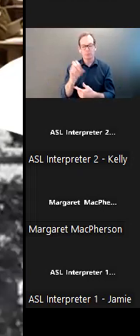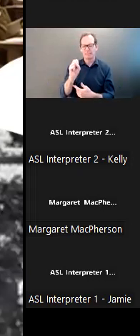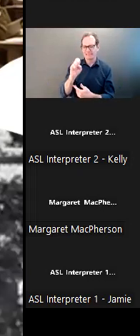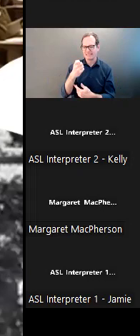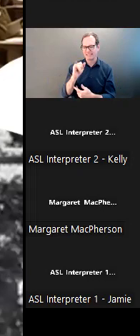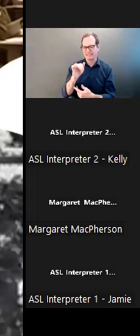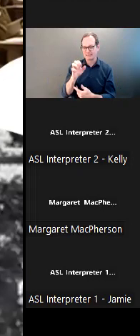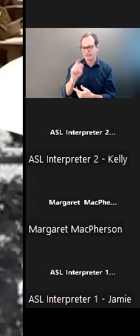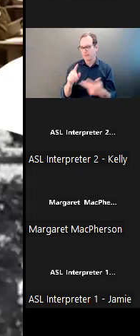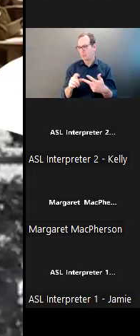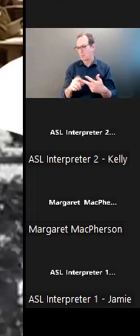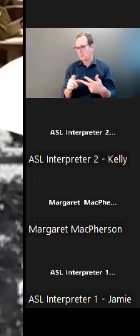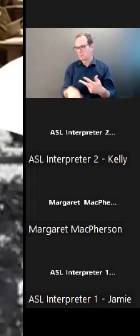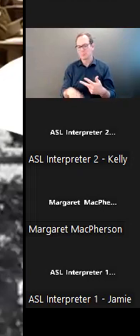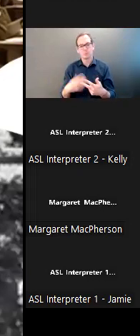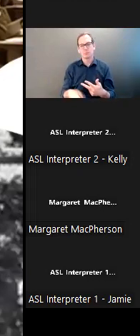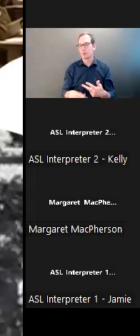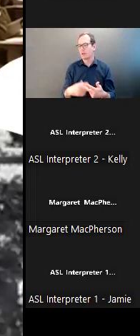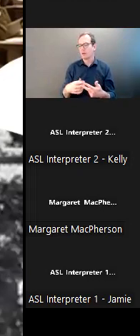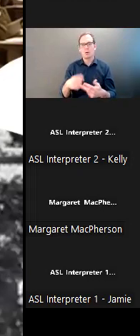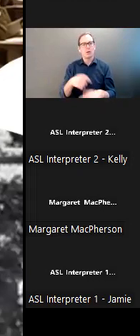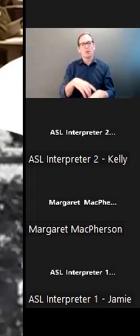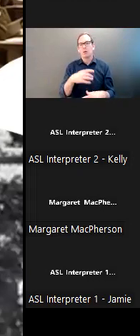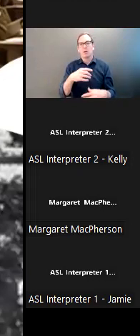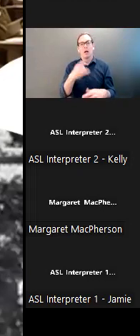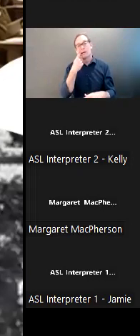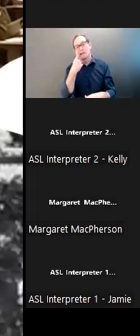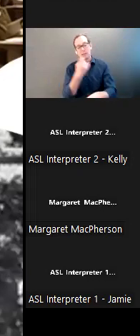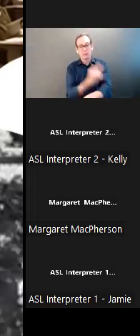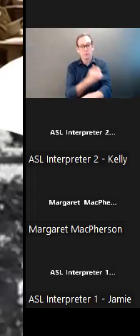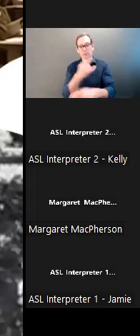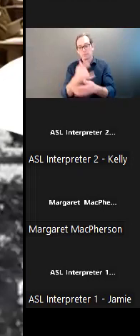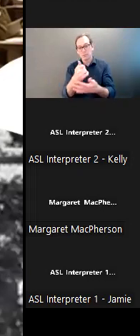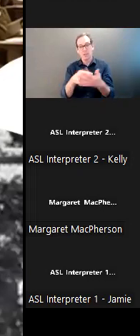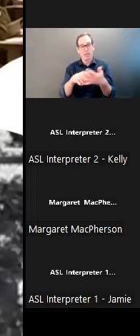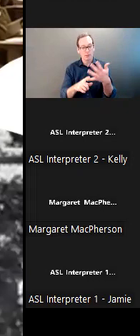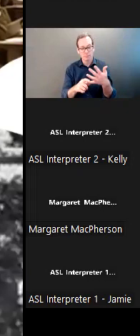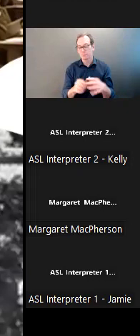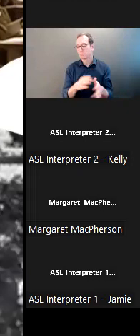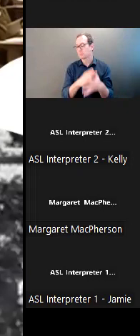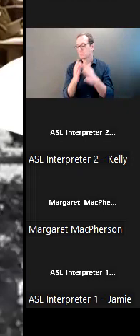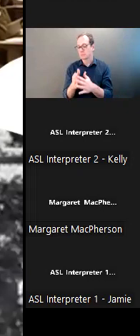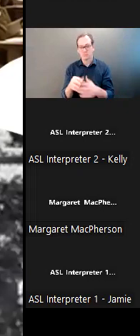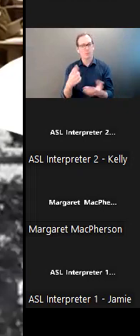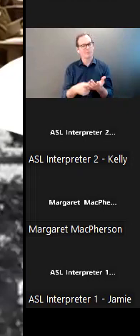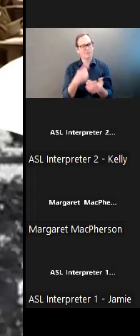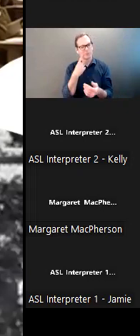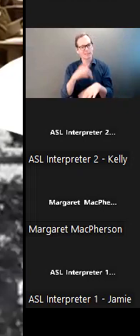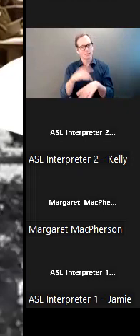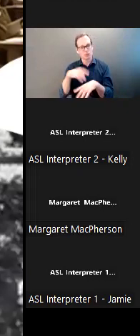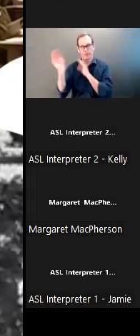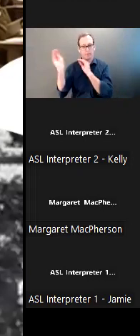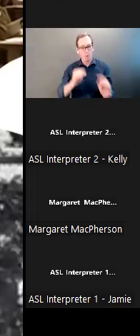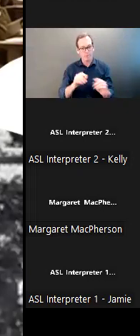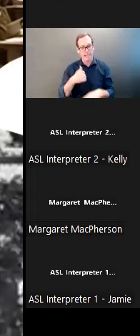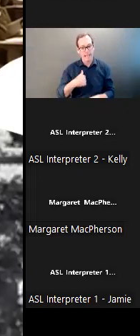about whether or not people have choice in using substances and so on. I've talked about resettlement and community integration for newcomers